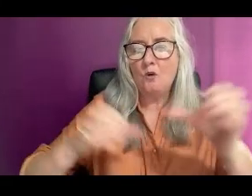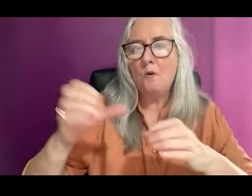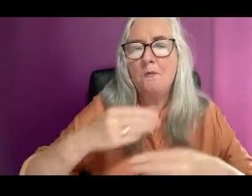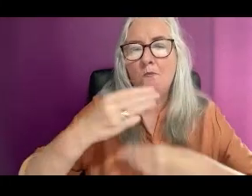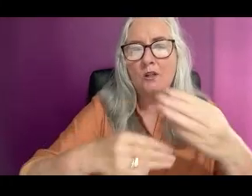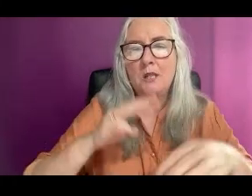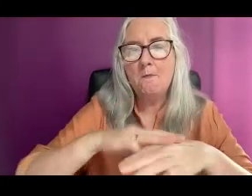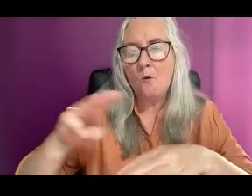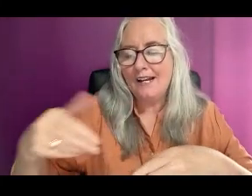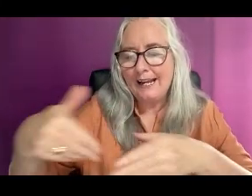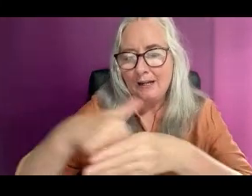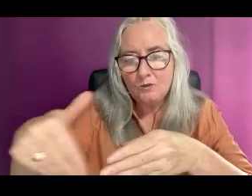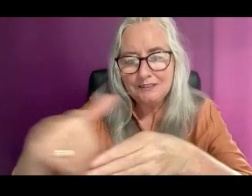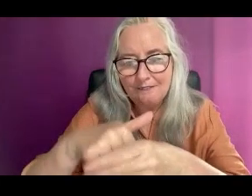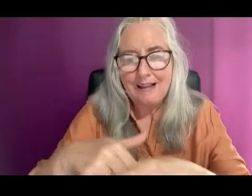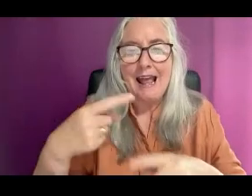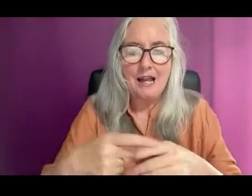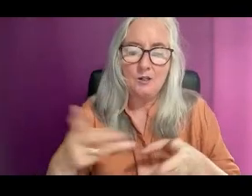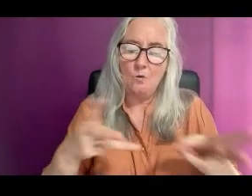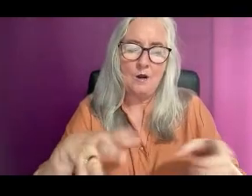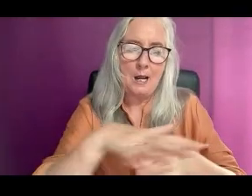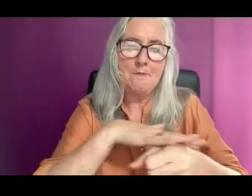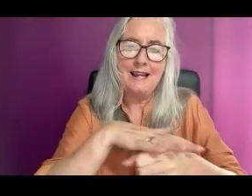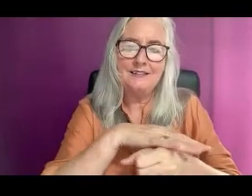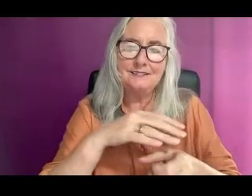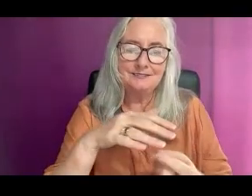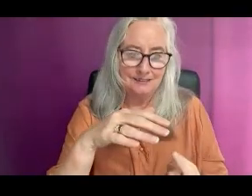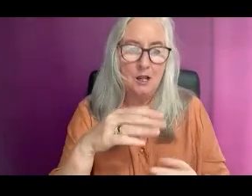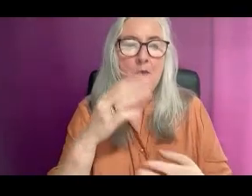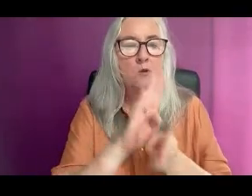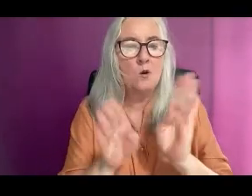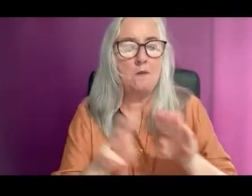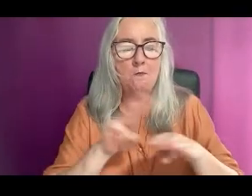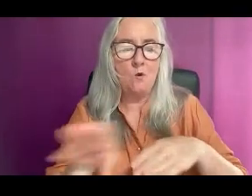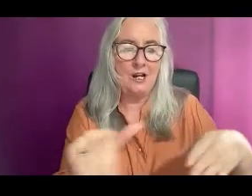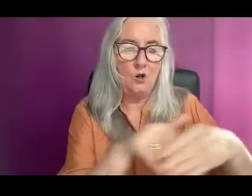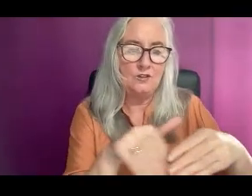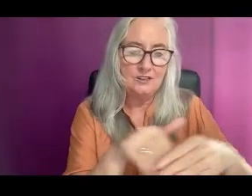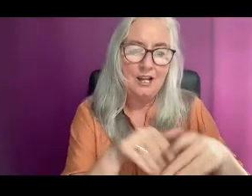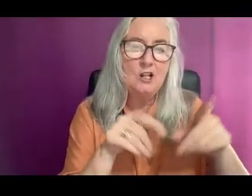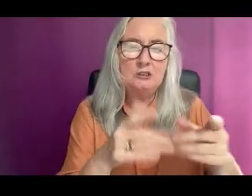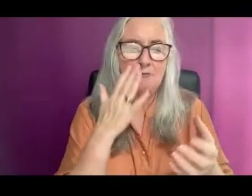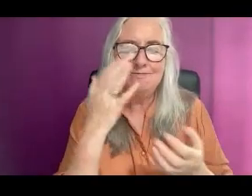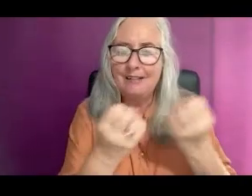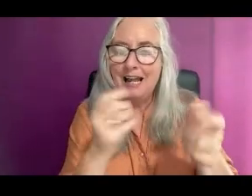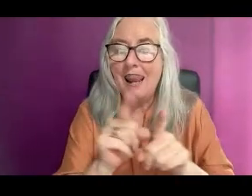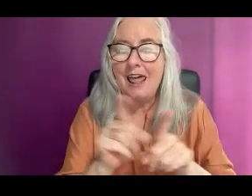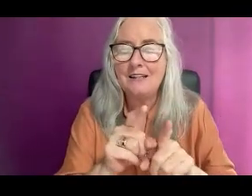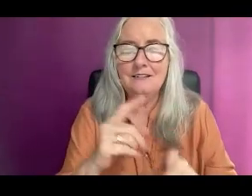inclusive, as well as workplace environment more inclusive as well. And so examining things like unconscious